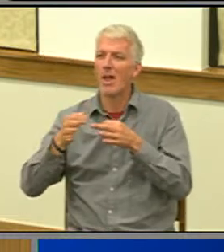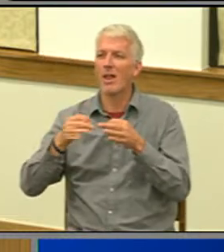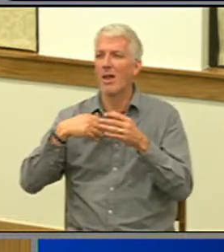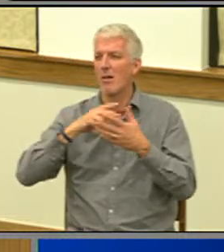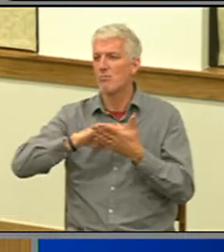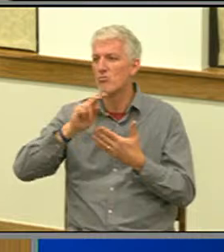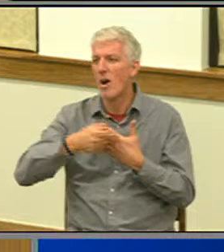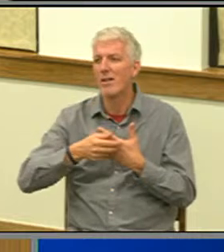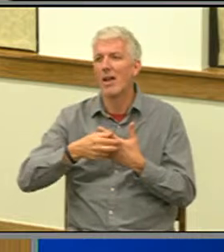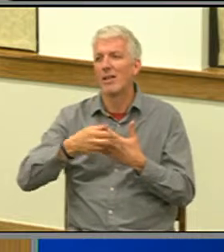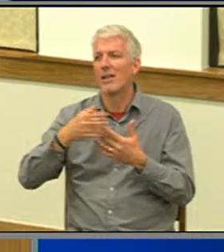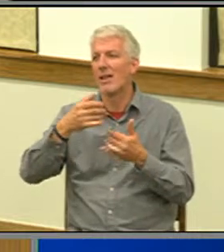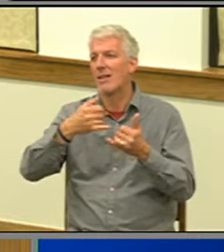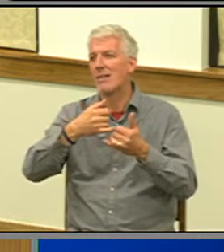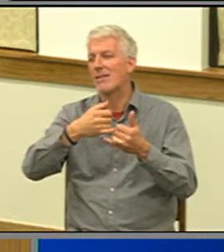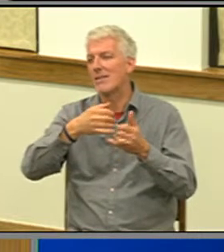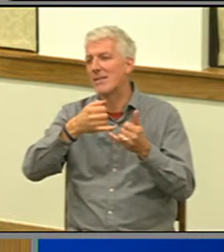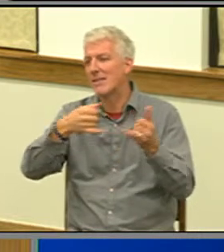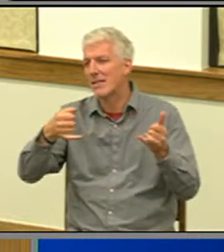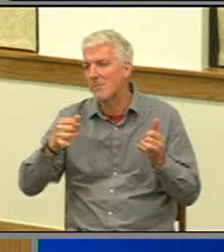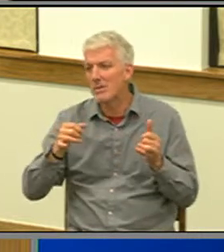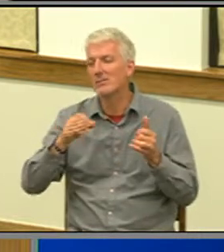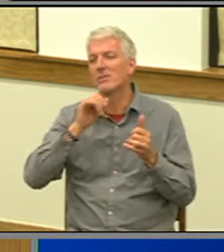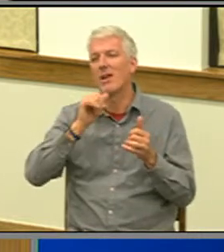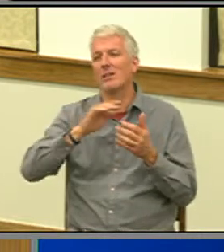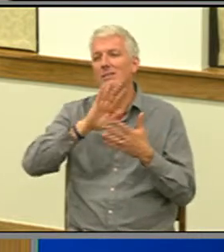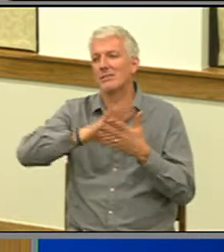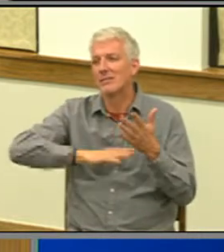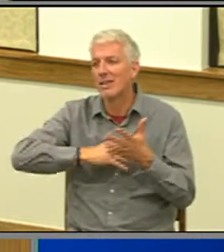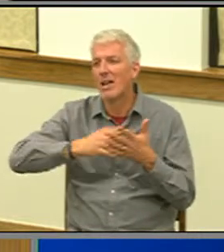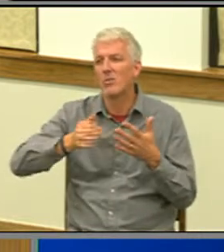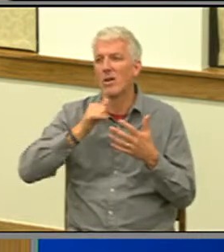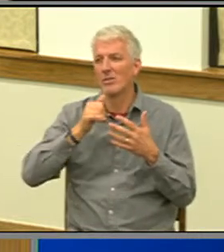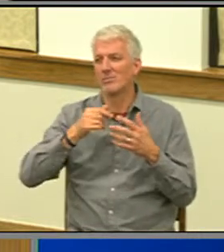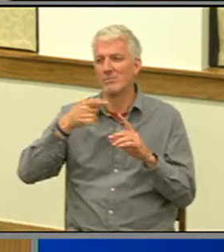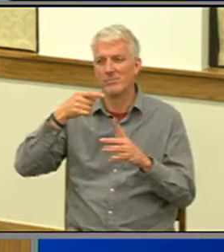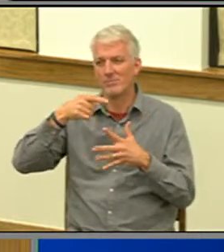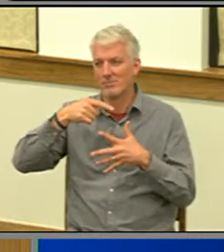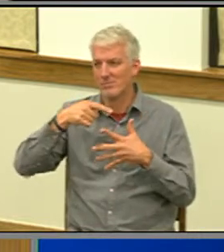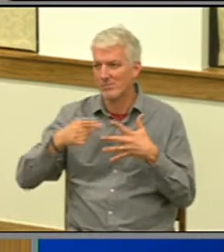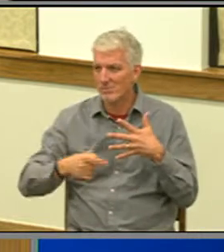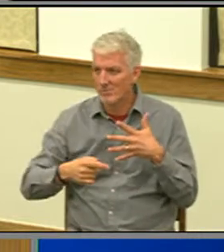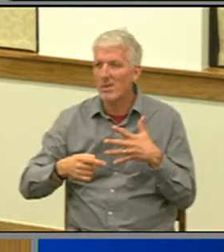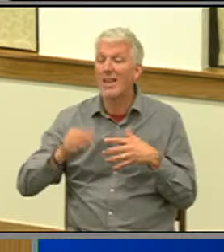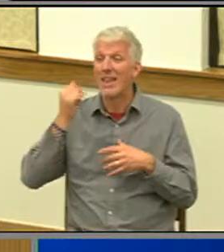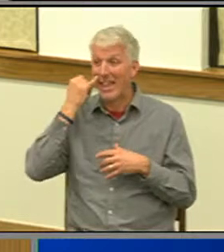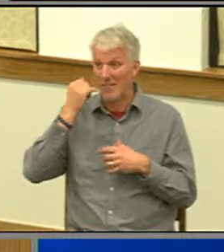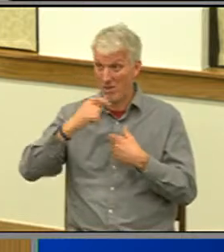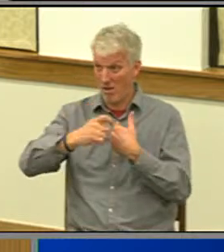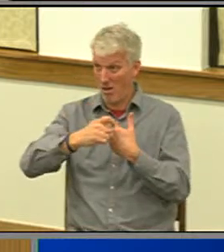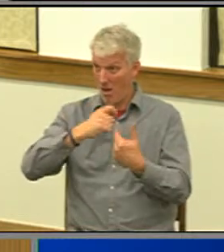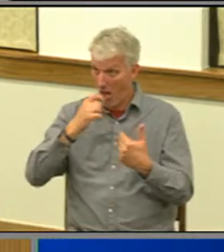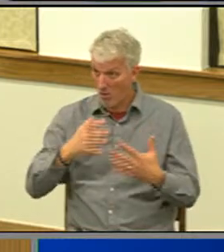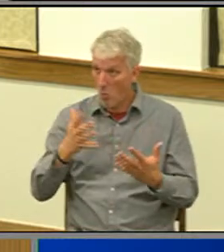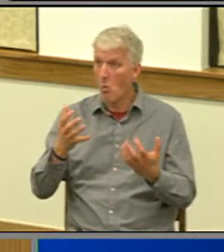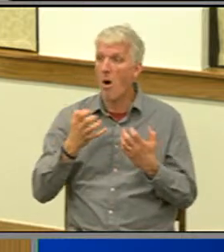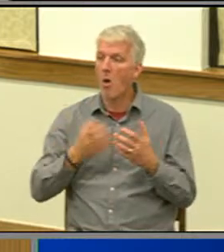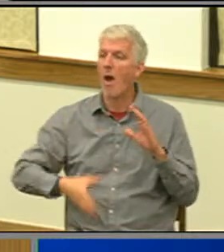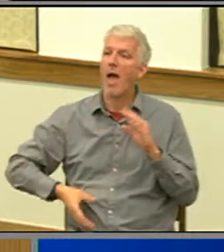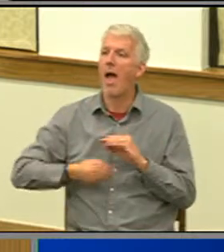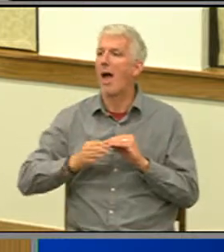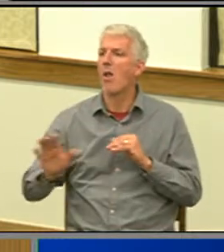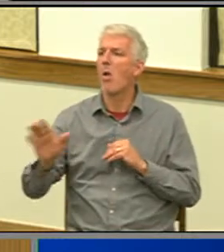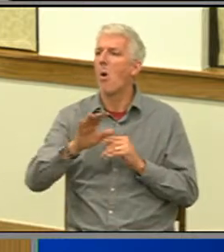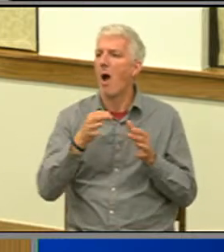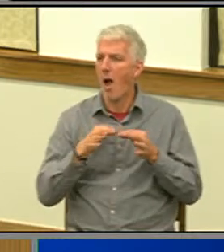project description, and project schedule. Viewers or callers wish to make public comments, please call